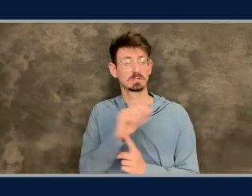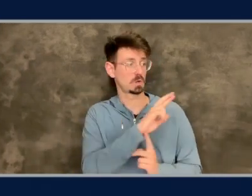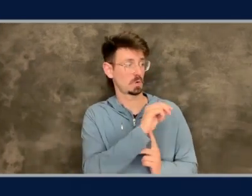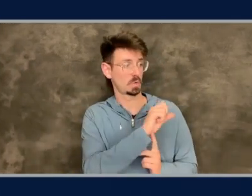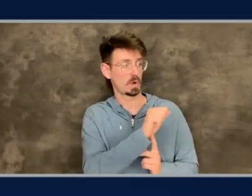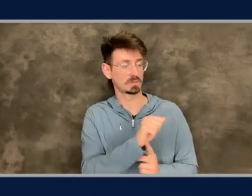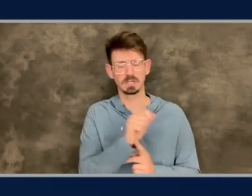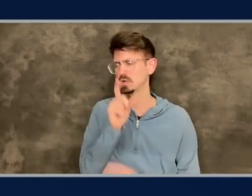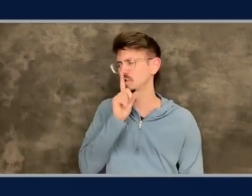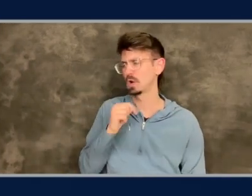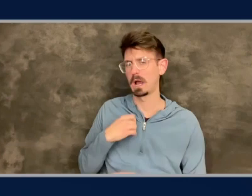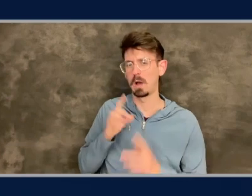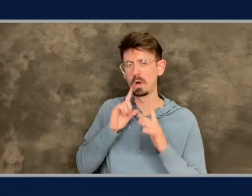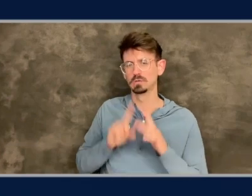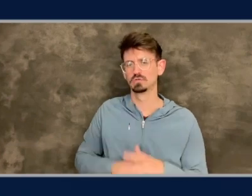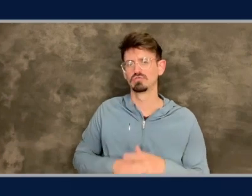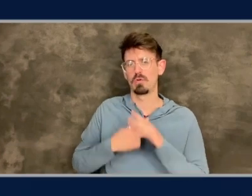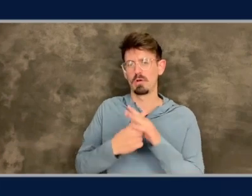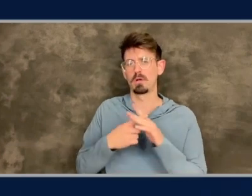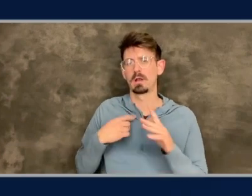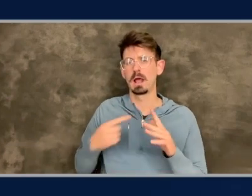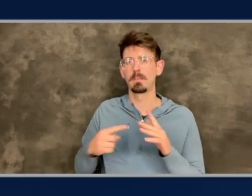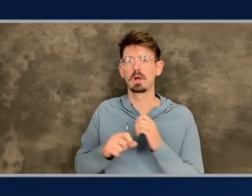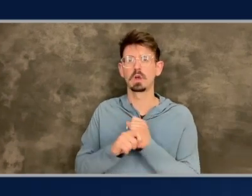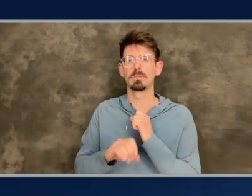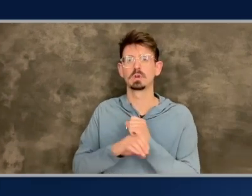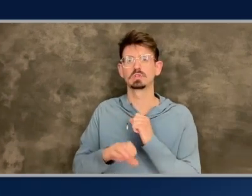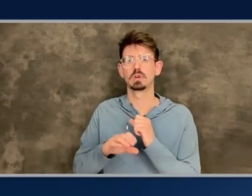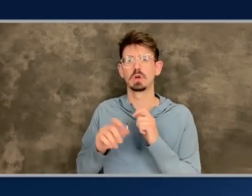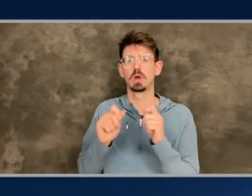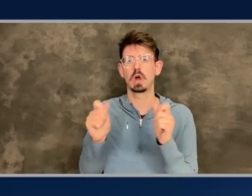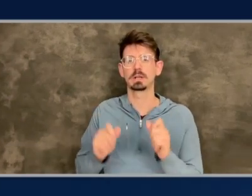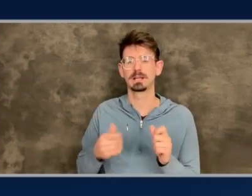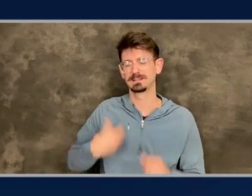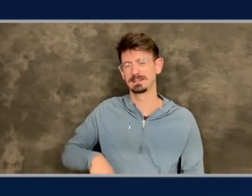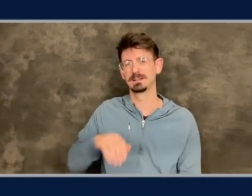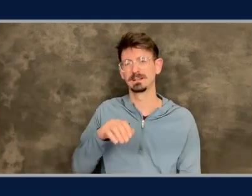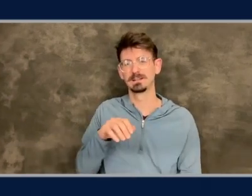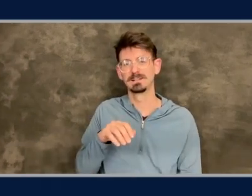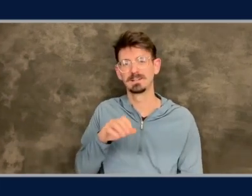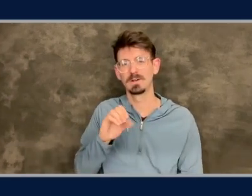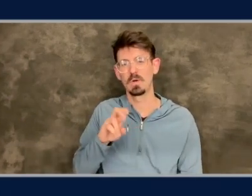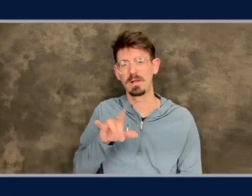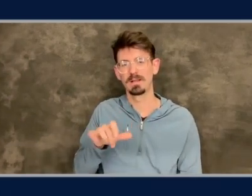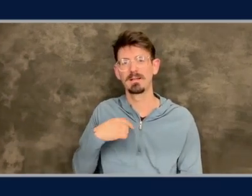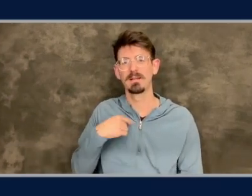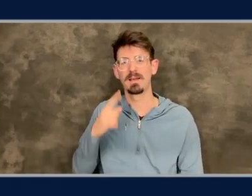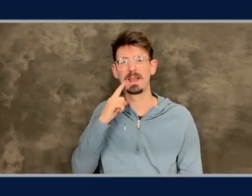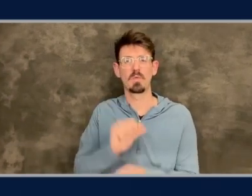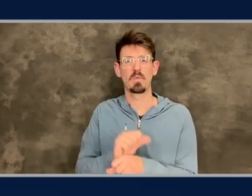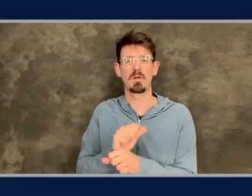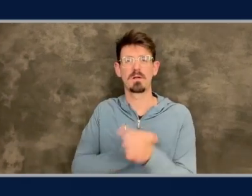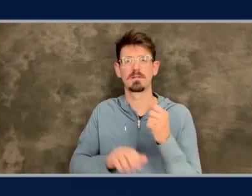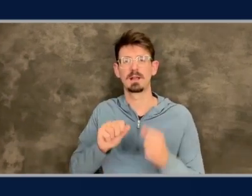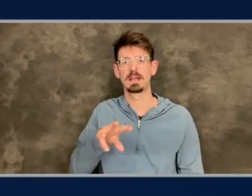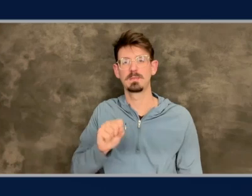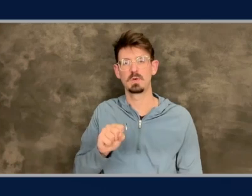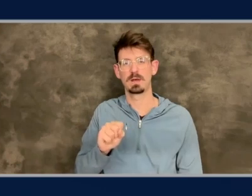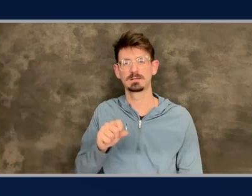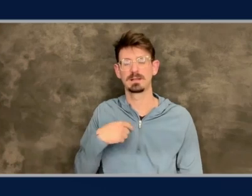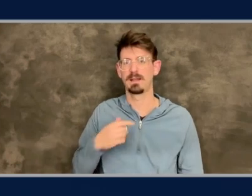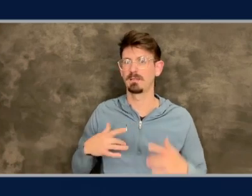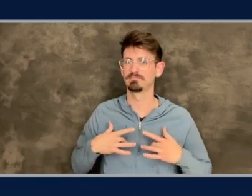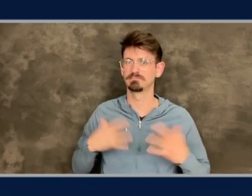start. Yeah. So I'm a FinOps commercial architect. My name is Rosa Corley, And yes, I work at AWS. And I'm excited to be